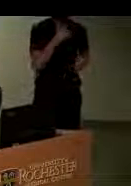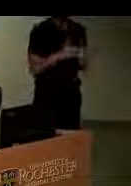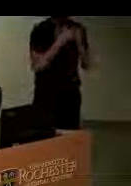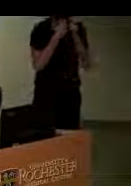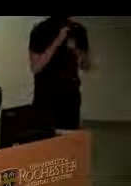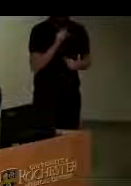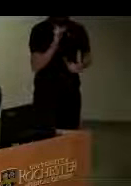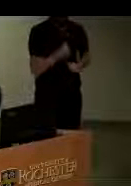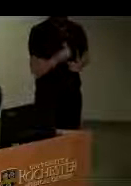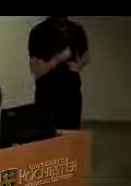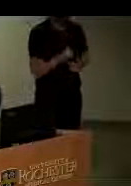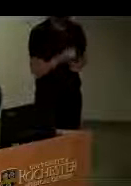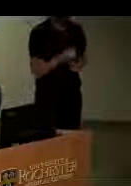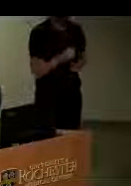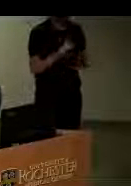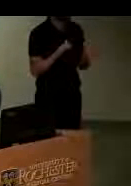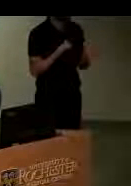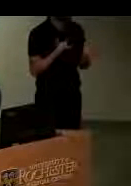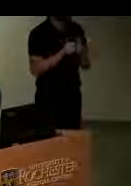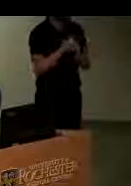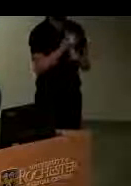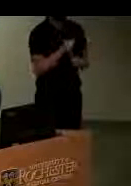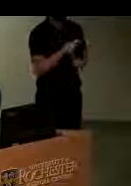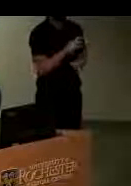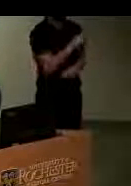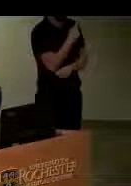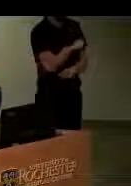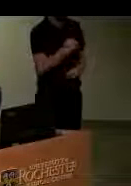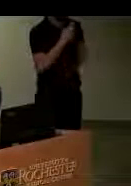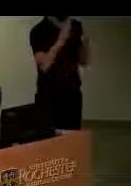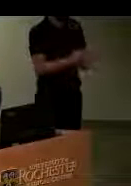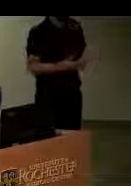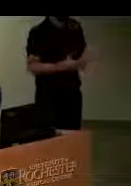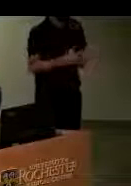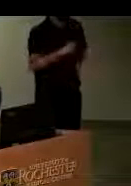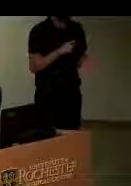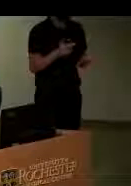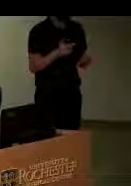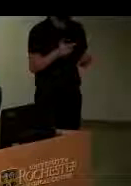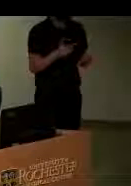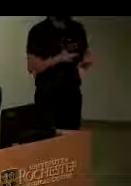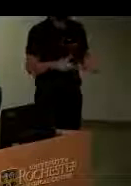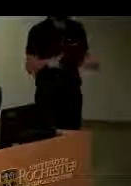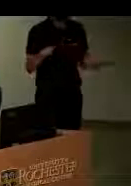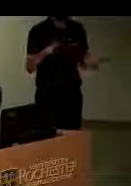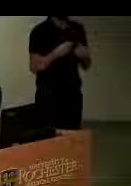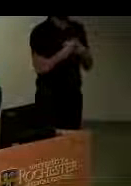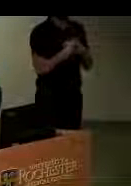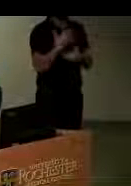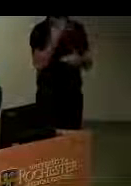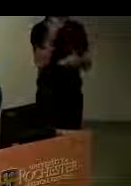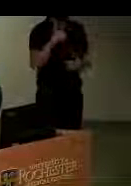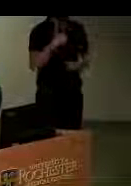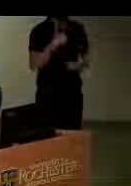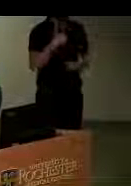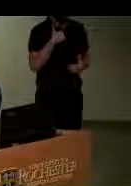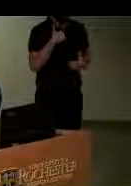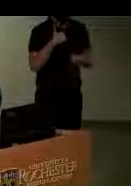not as any patient I ever saw. And she was a big piece of why I learned how to do